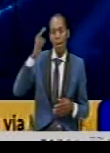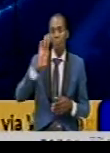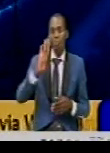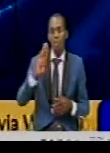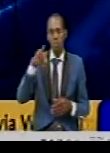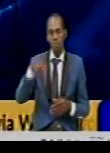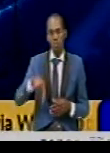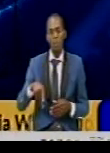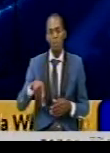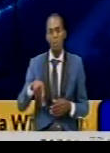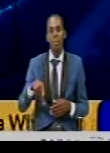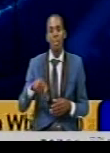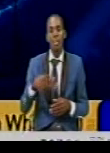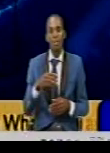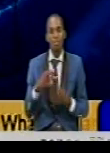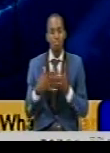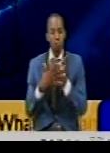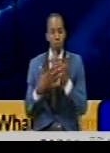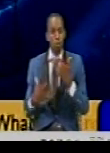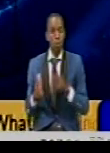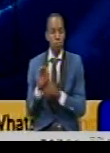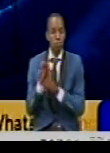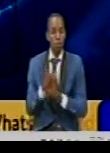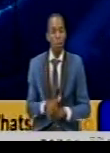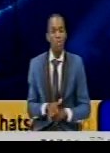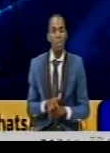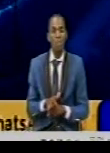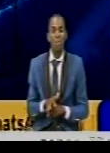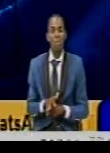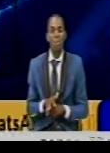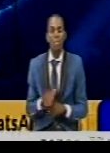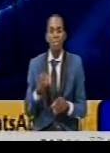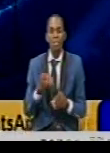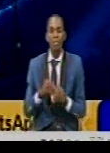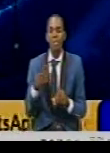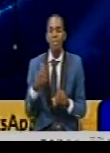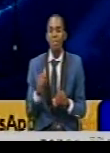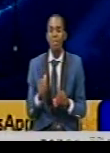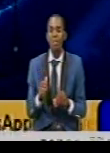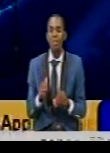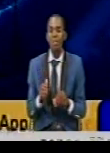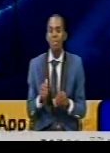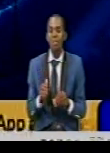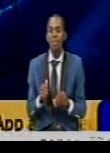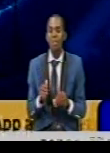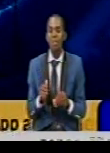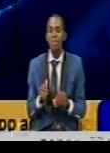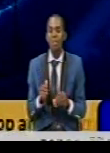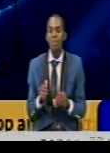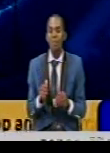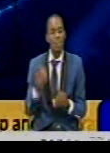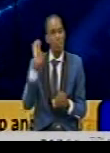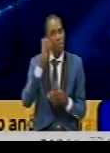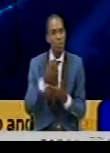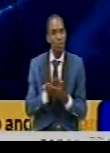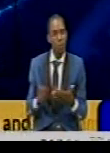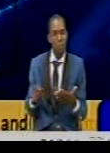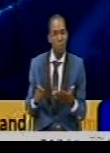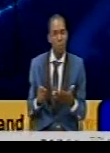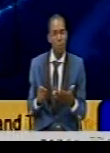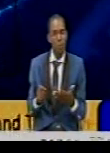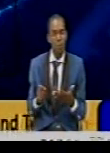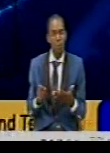away high blood pressure and a high